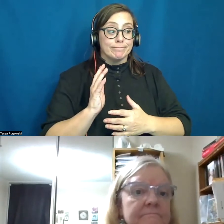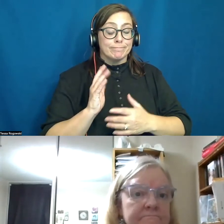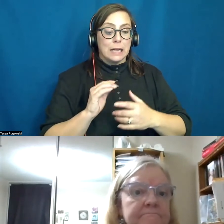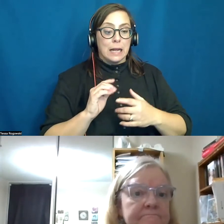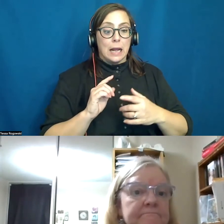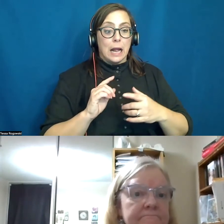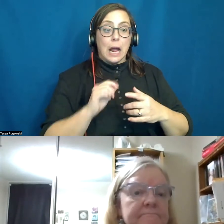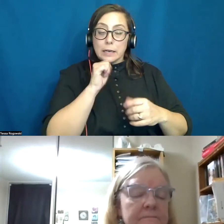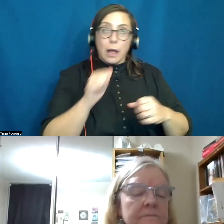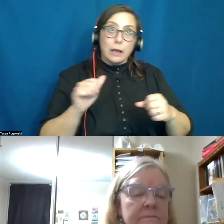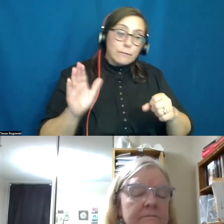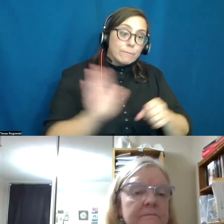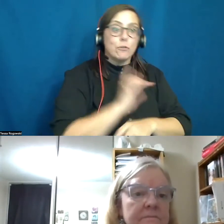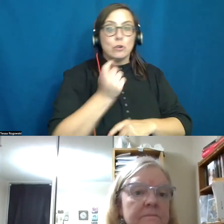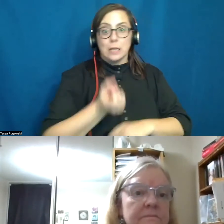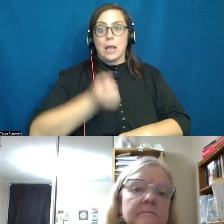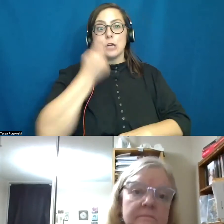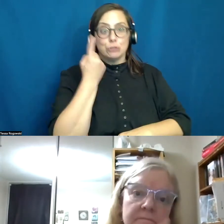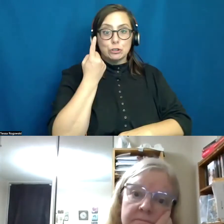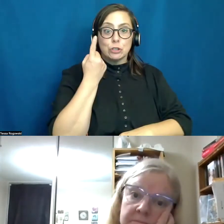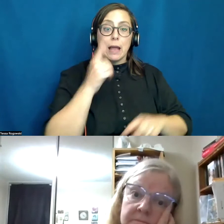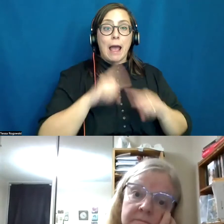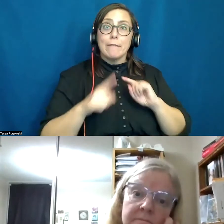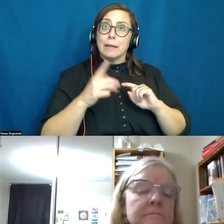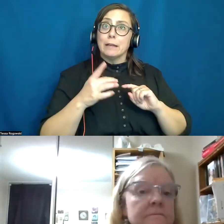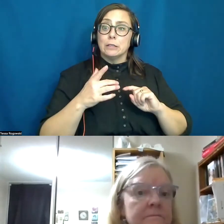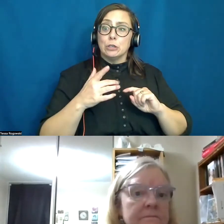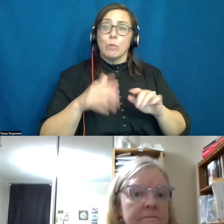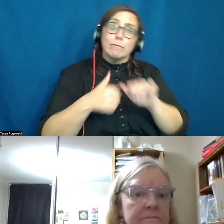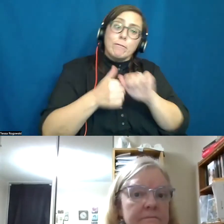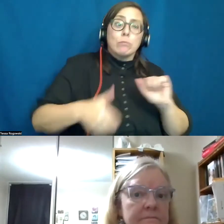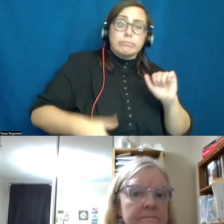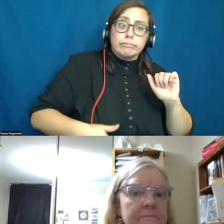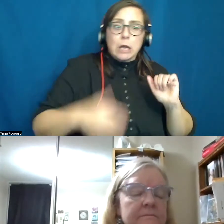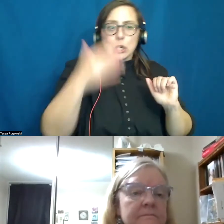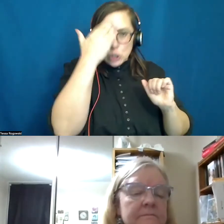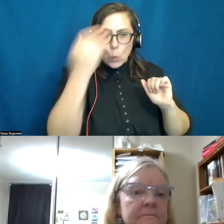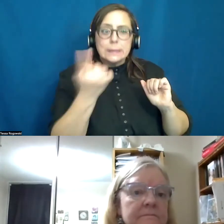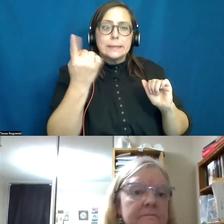on somewhat of intuitive level from experience, but I didn't have